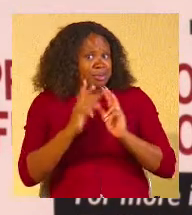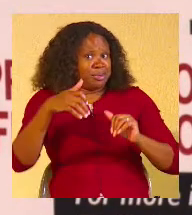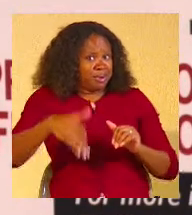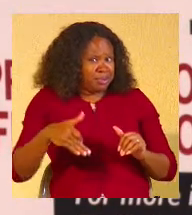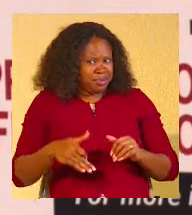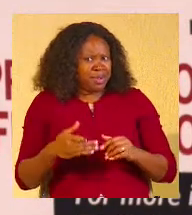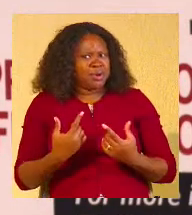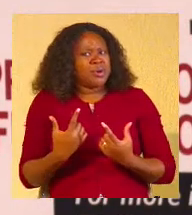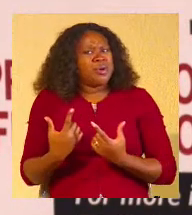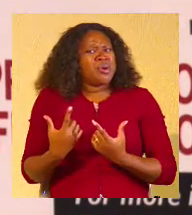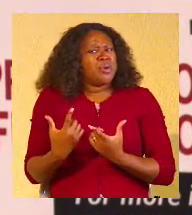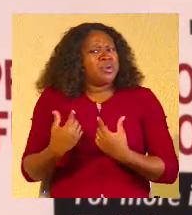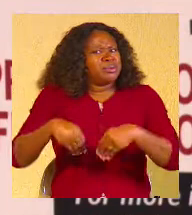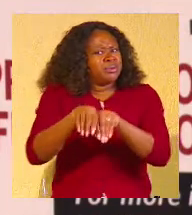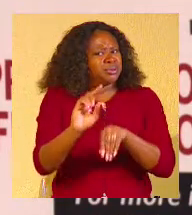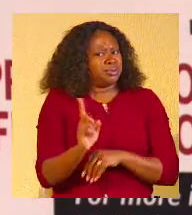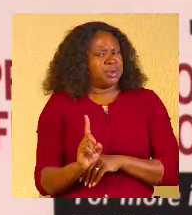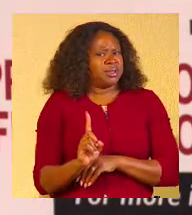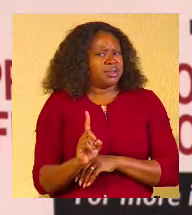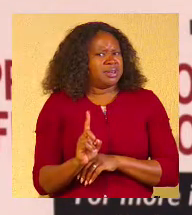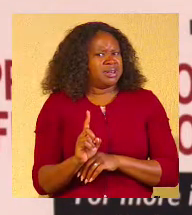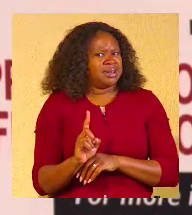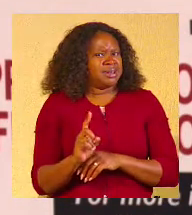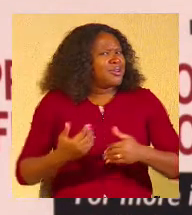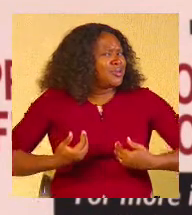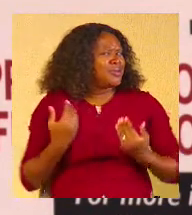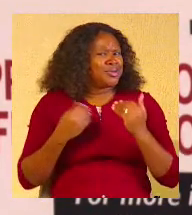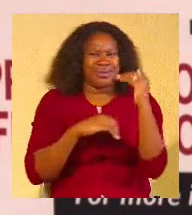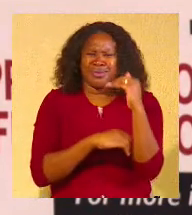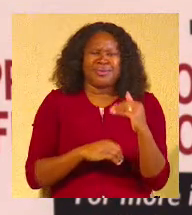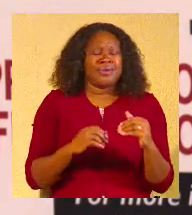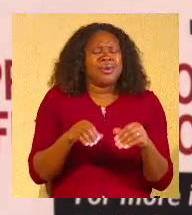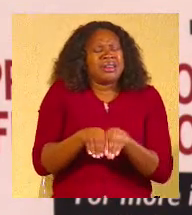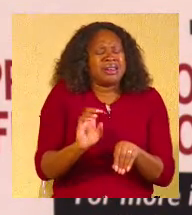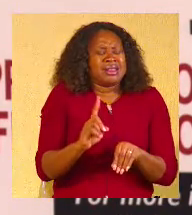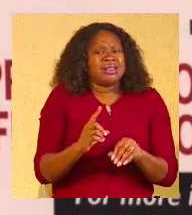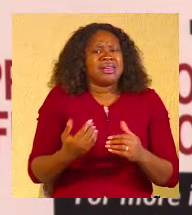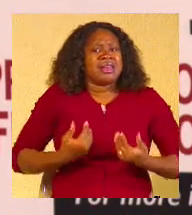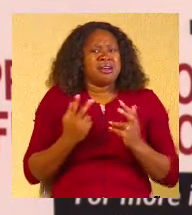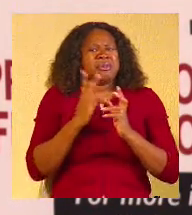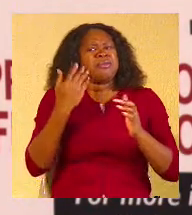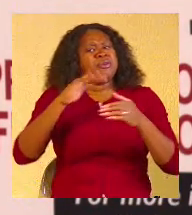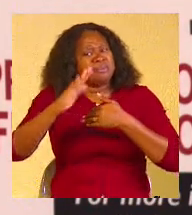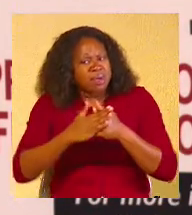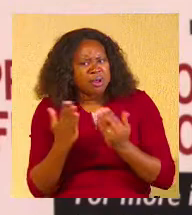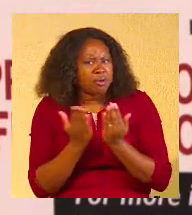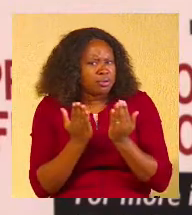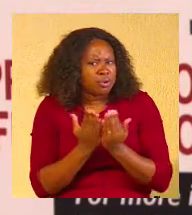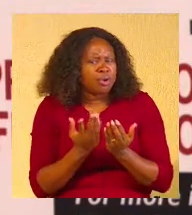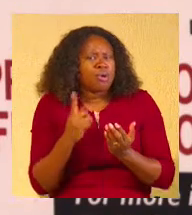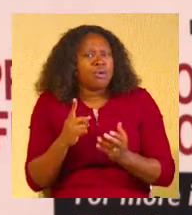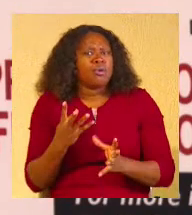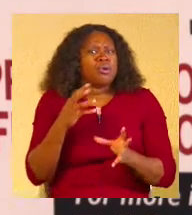doing, or what is the National Youth Council doing to ensure that this young people go back to school, or we at least accommodate